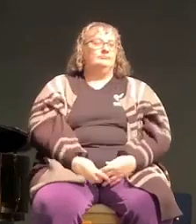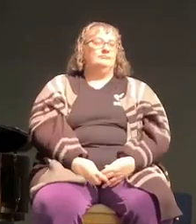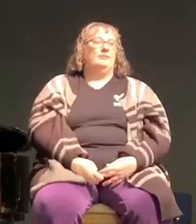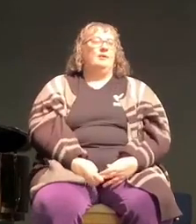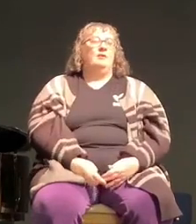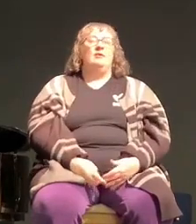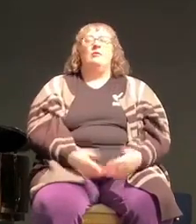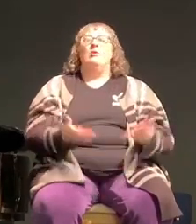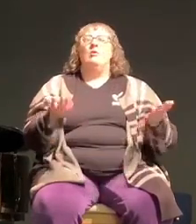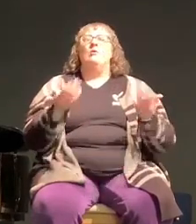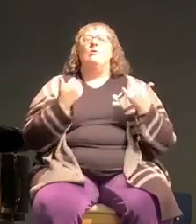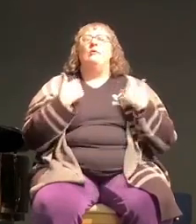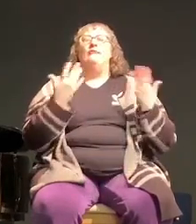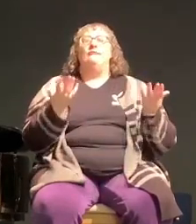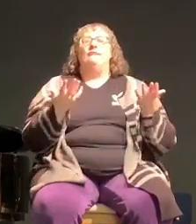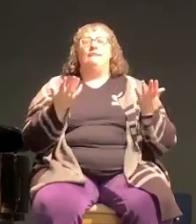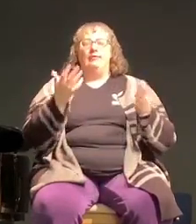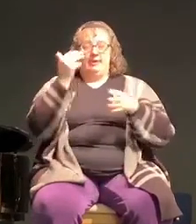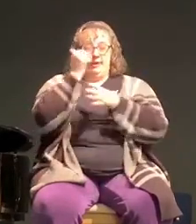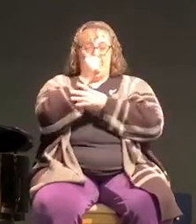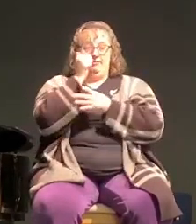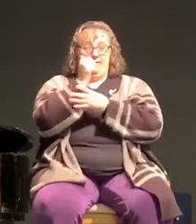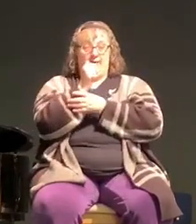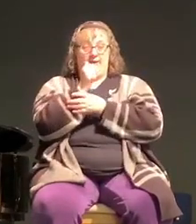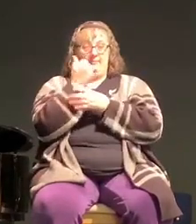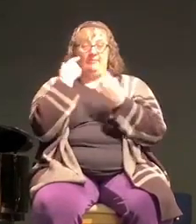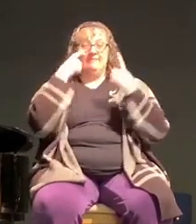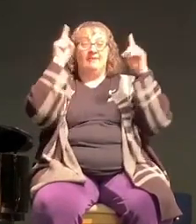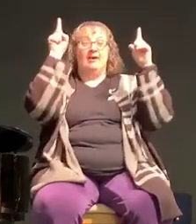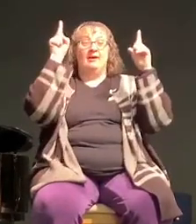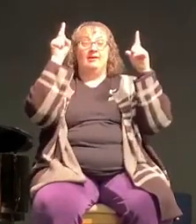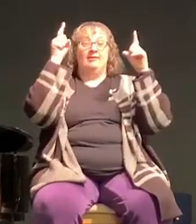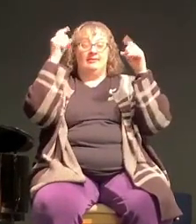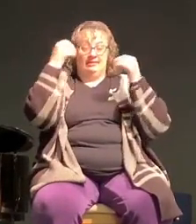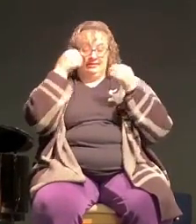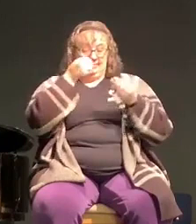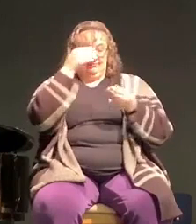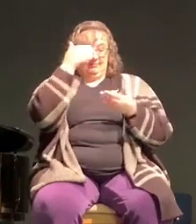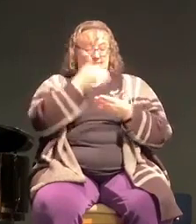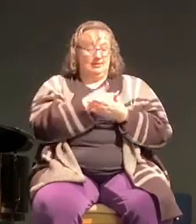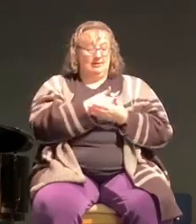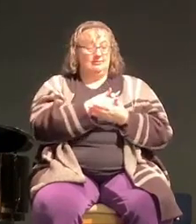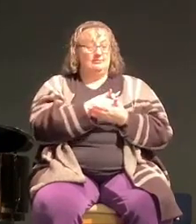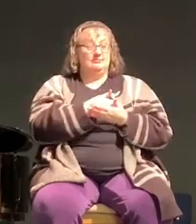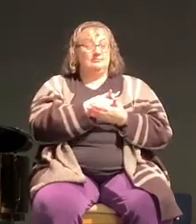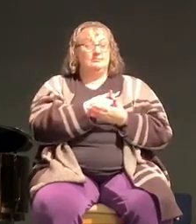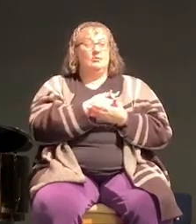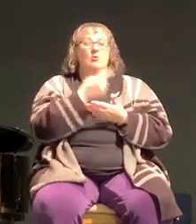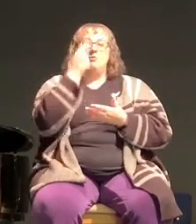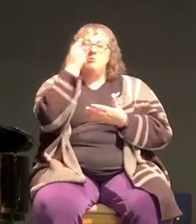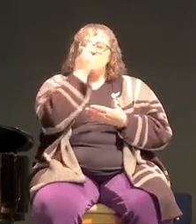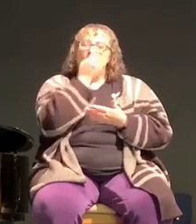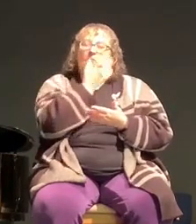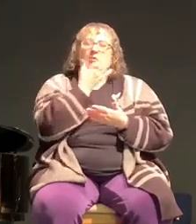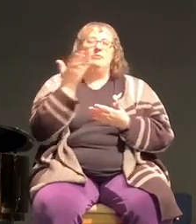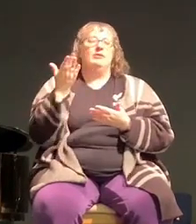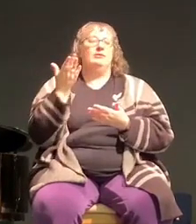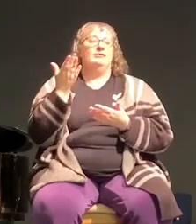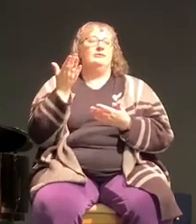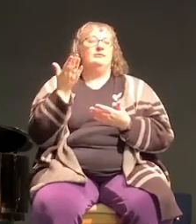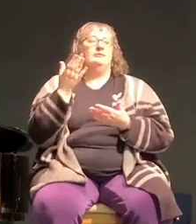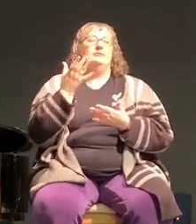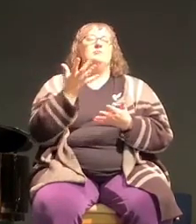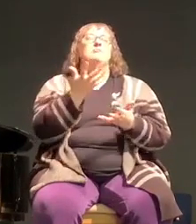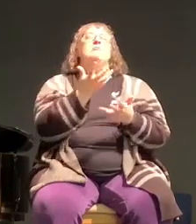So what we have here is Abraham was finally given his son. He was given the one thing that